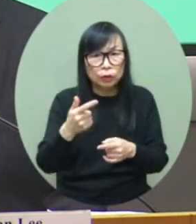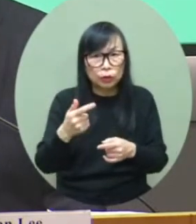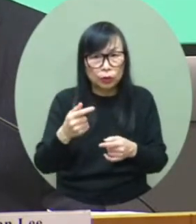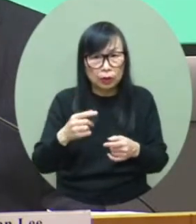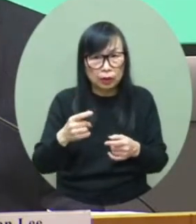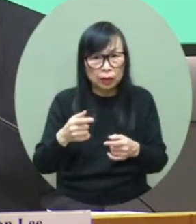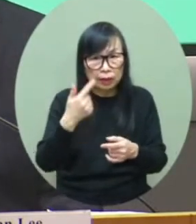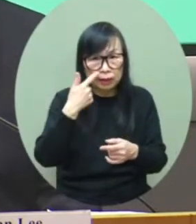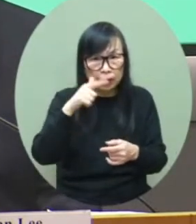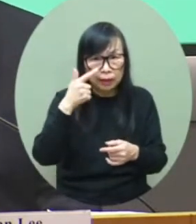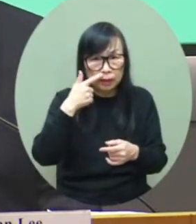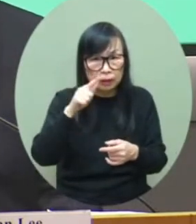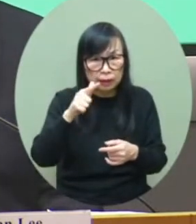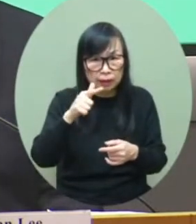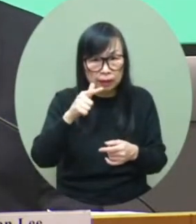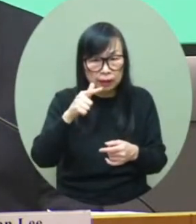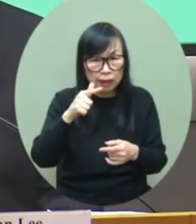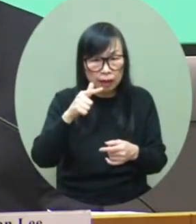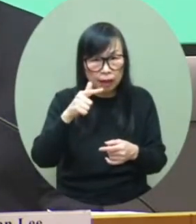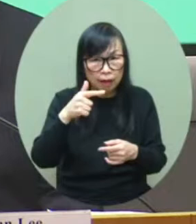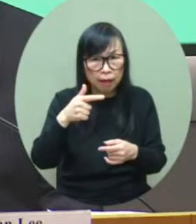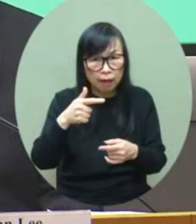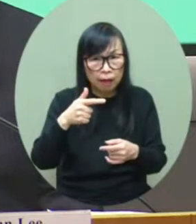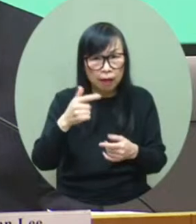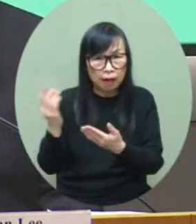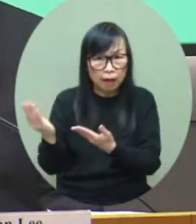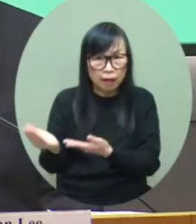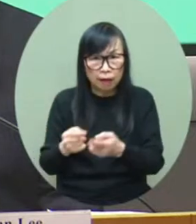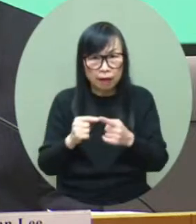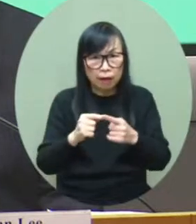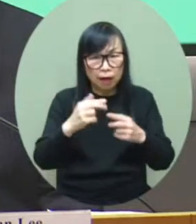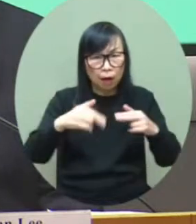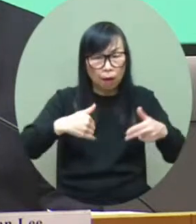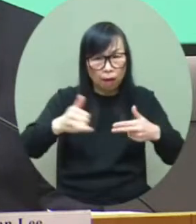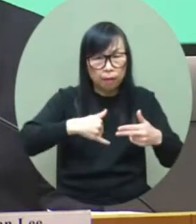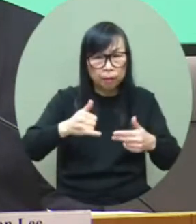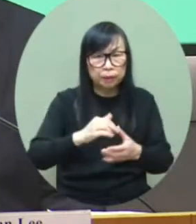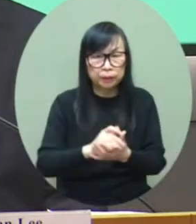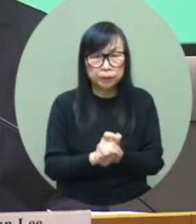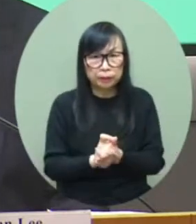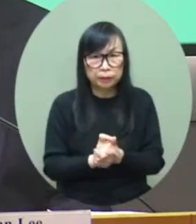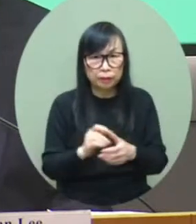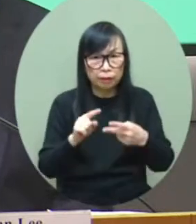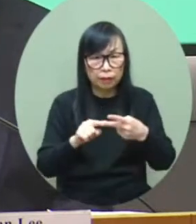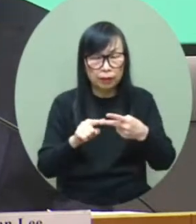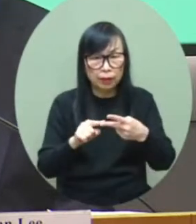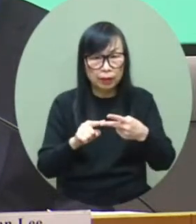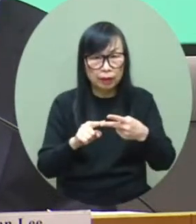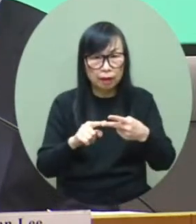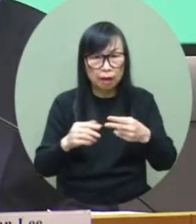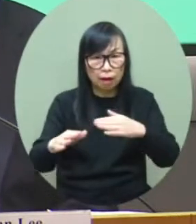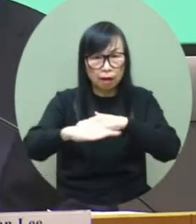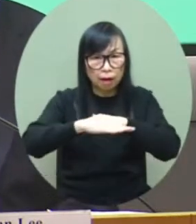and Guangdong. You could make use of this brand new BCP at Hangyun